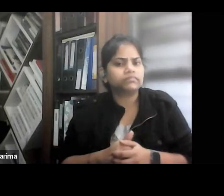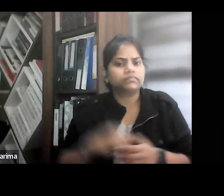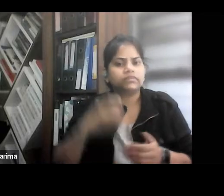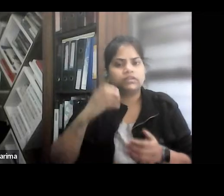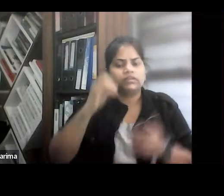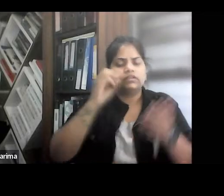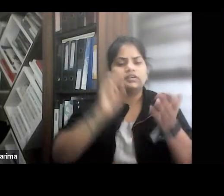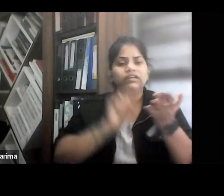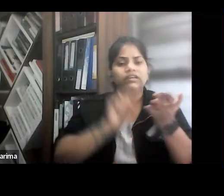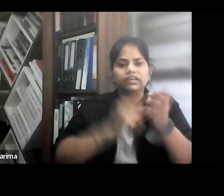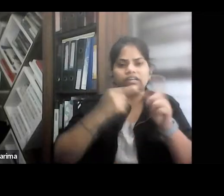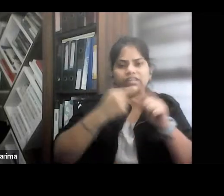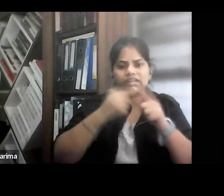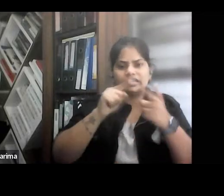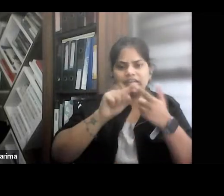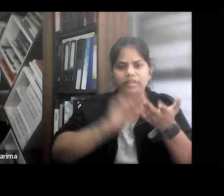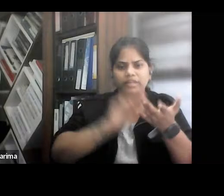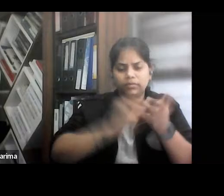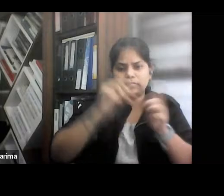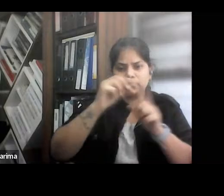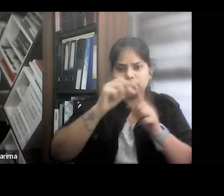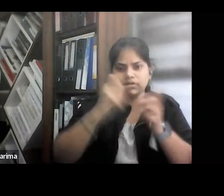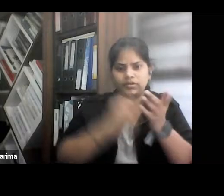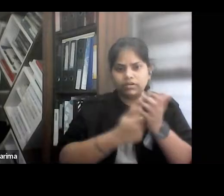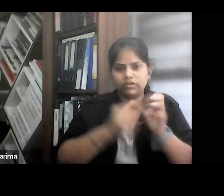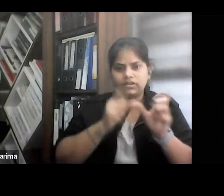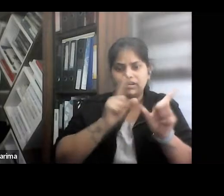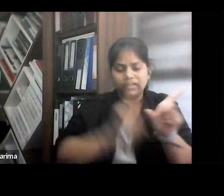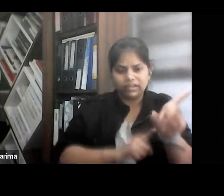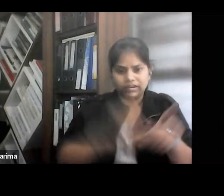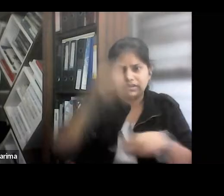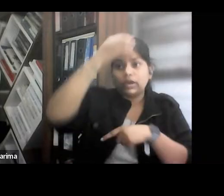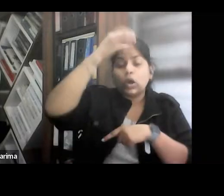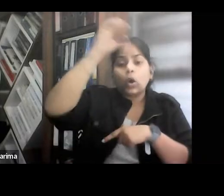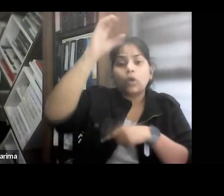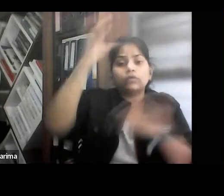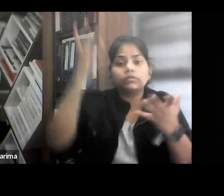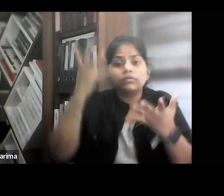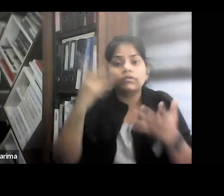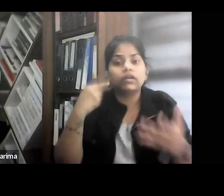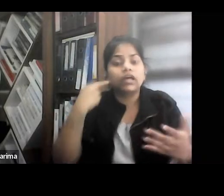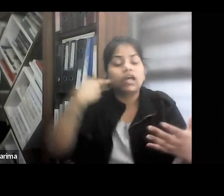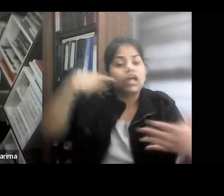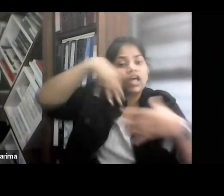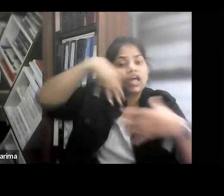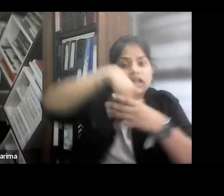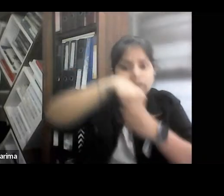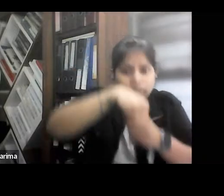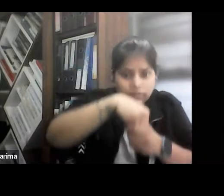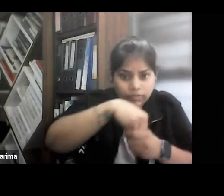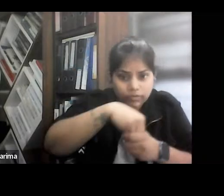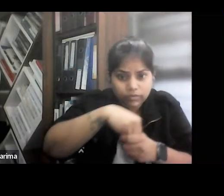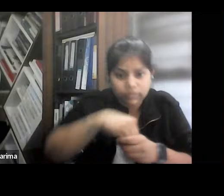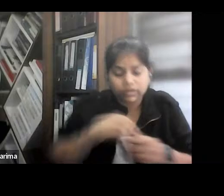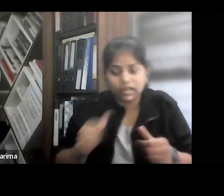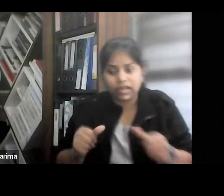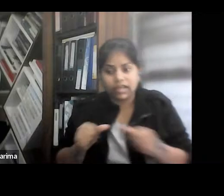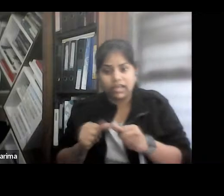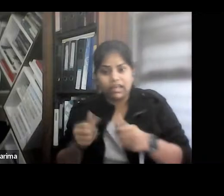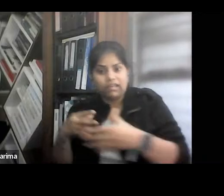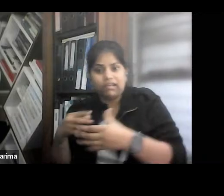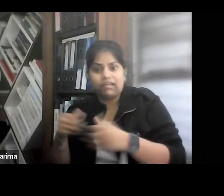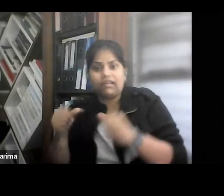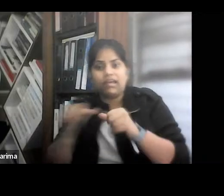Contemporaneously, with concepts like inclusion, assimilation, and